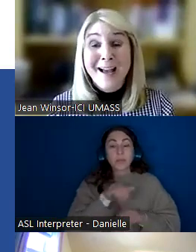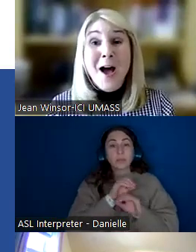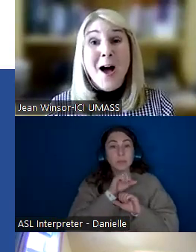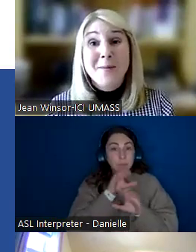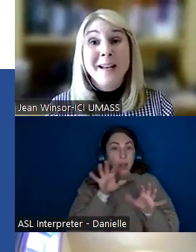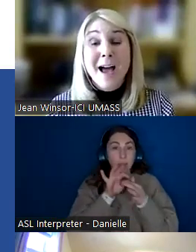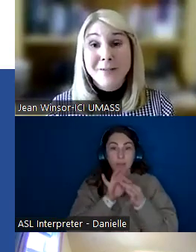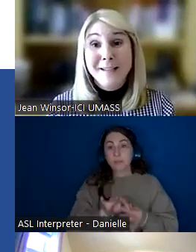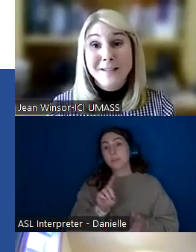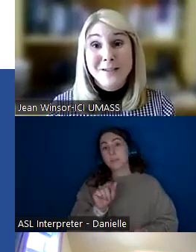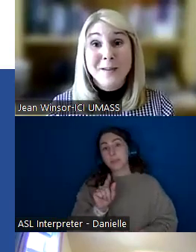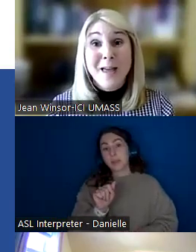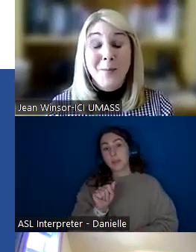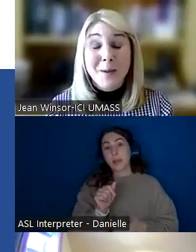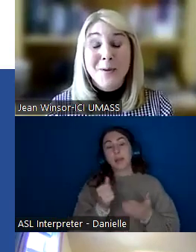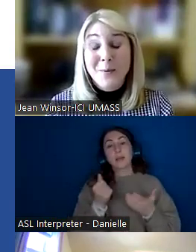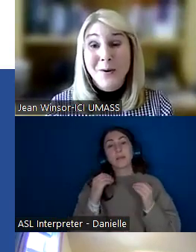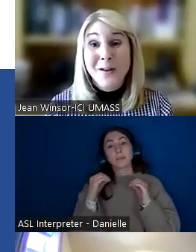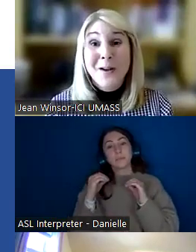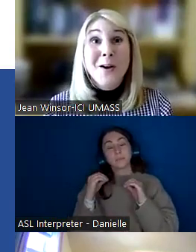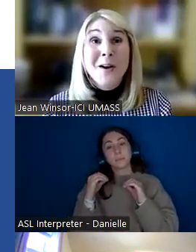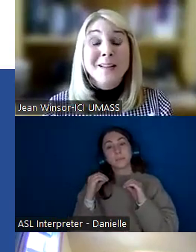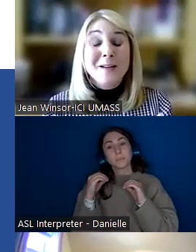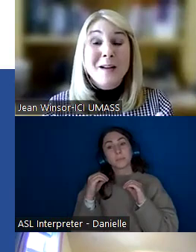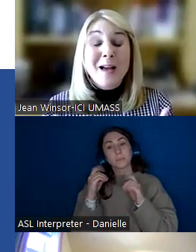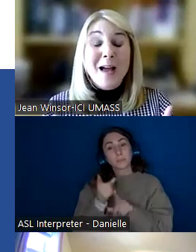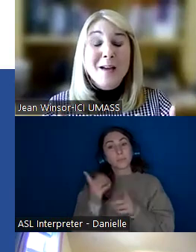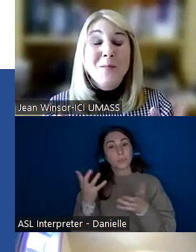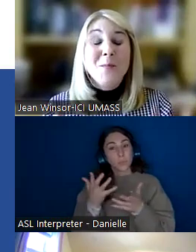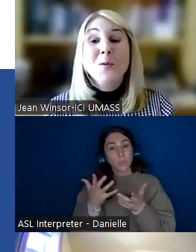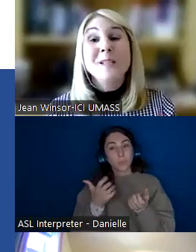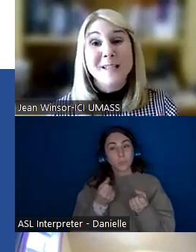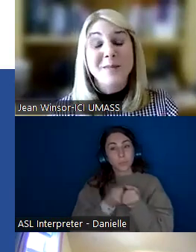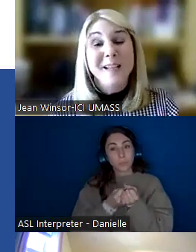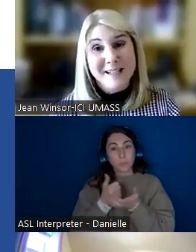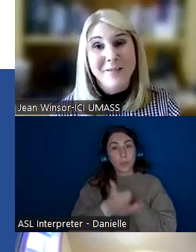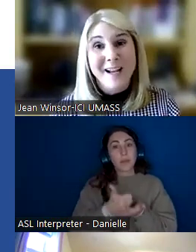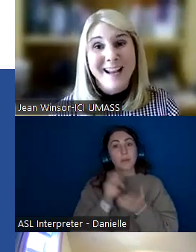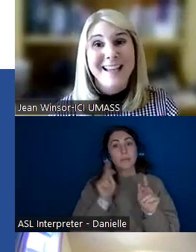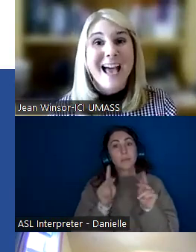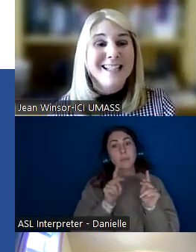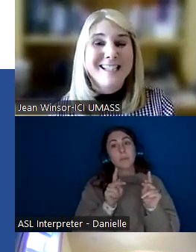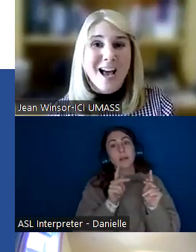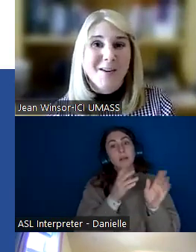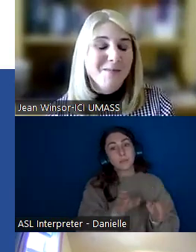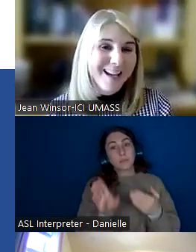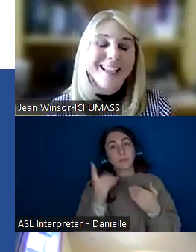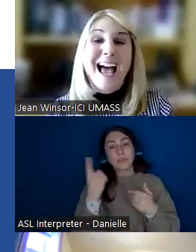data and everything to do with helping people move to something different. And